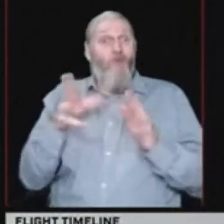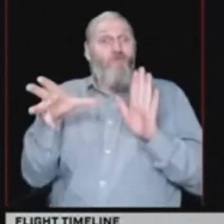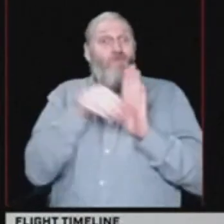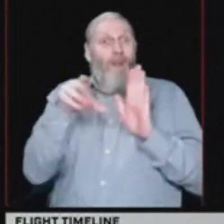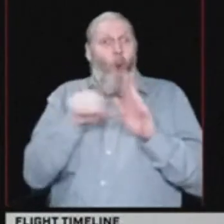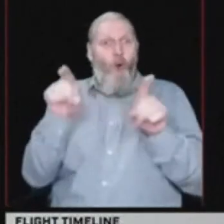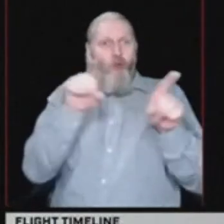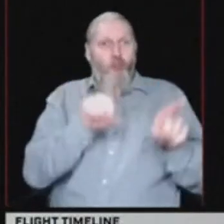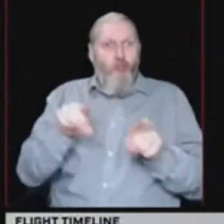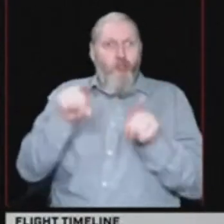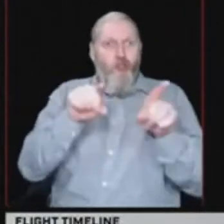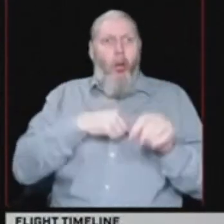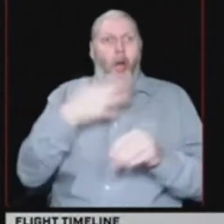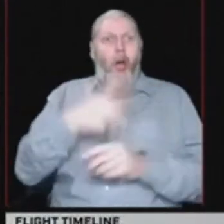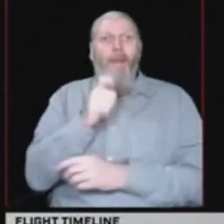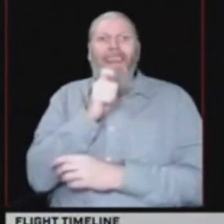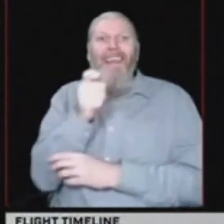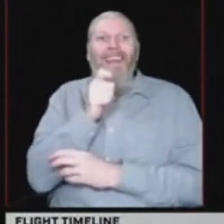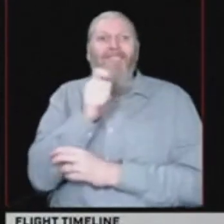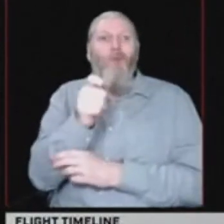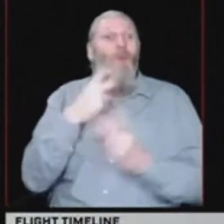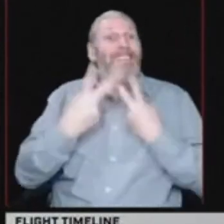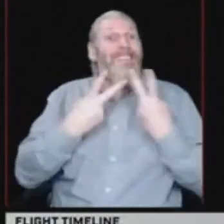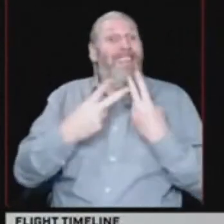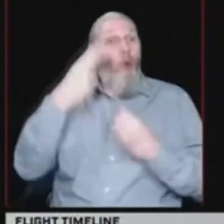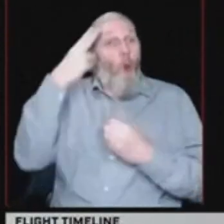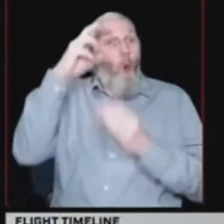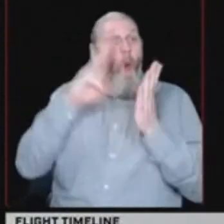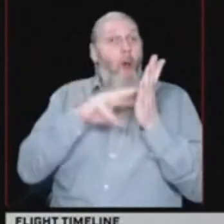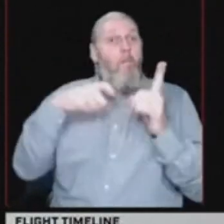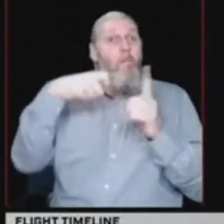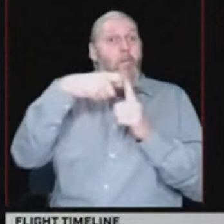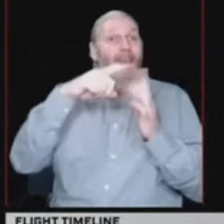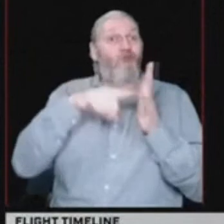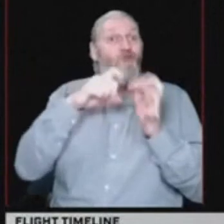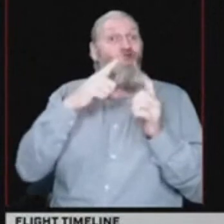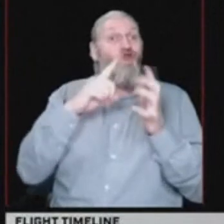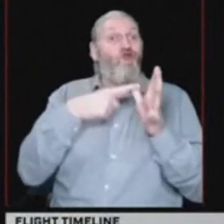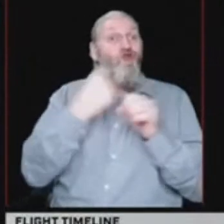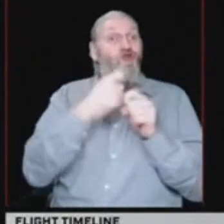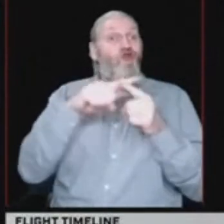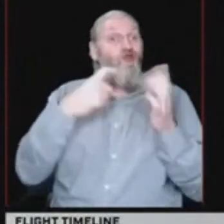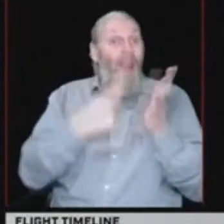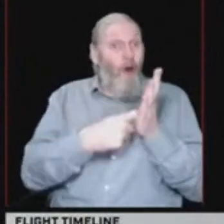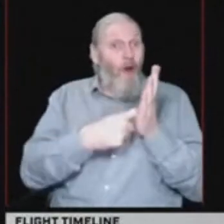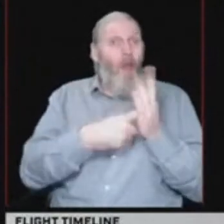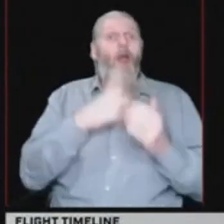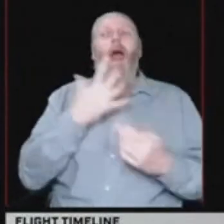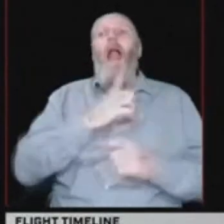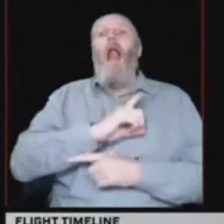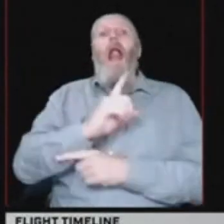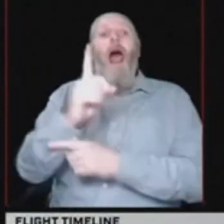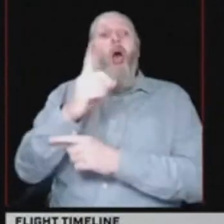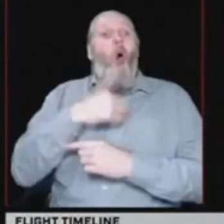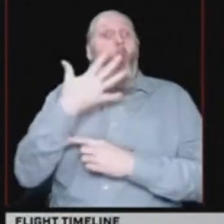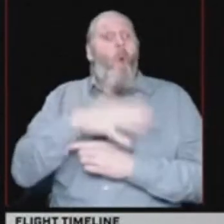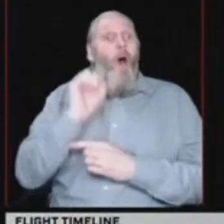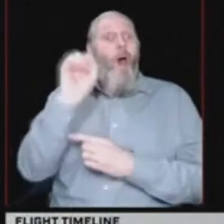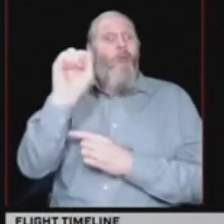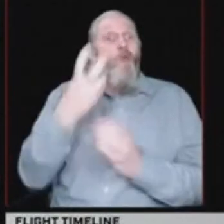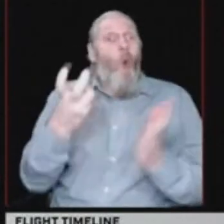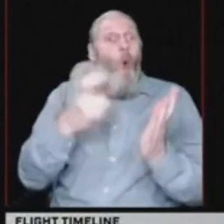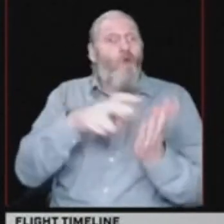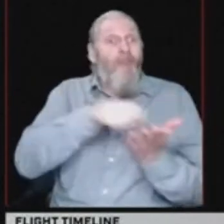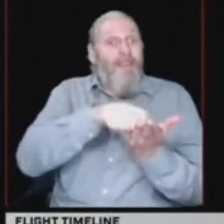magazine. And years later, we tried to sign the band, and years after that, we finally managed to bring the Stones to